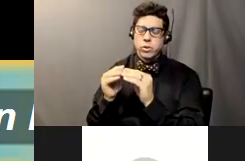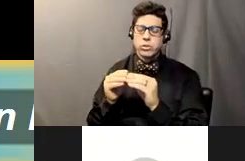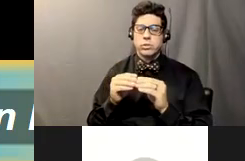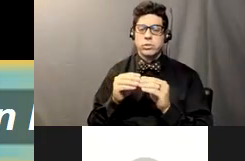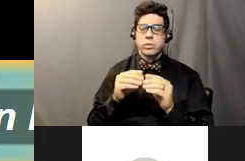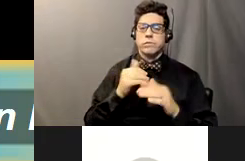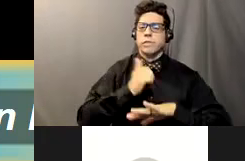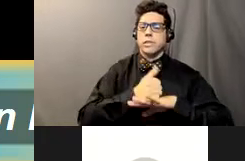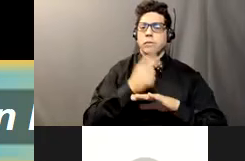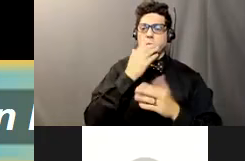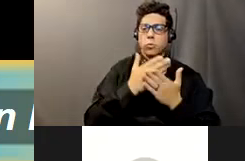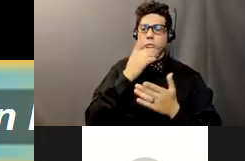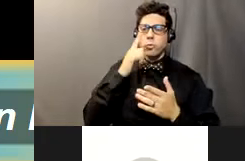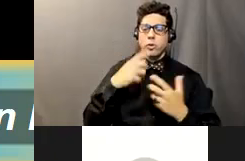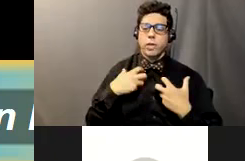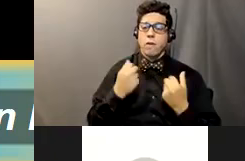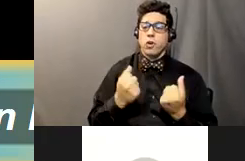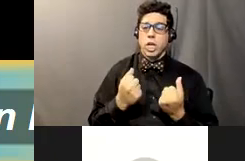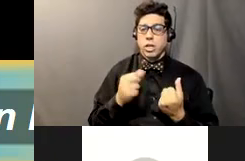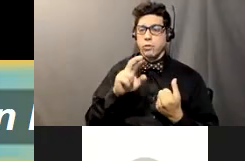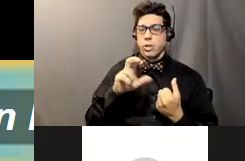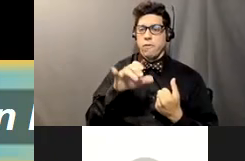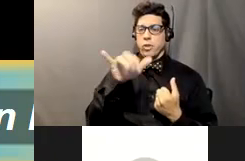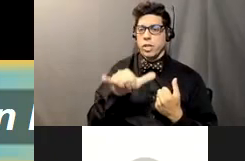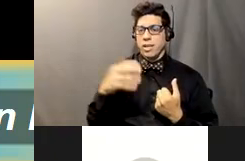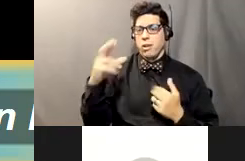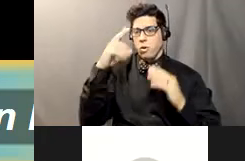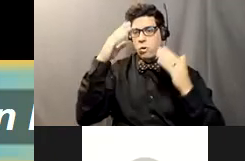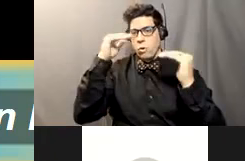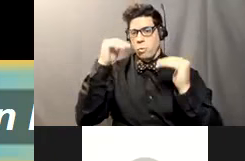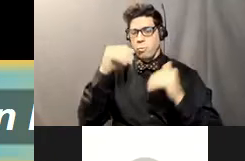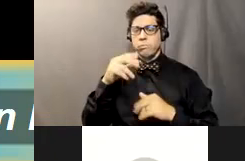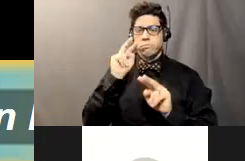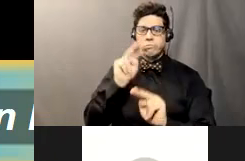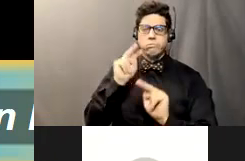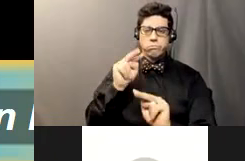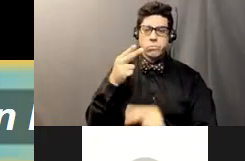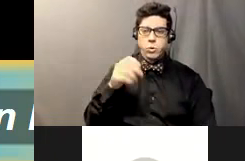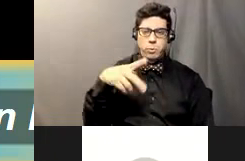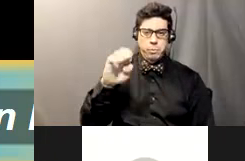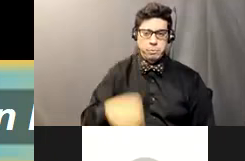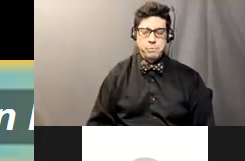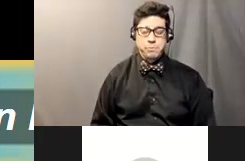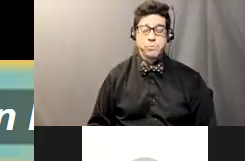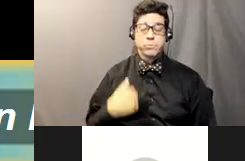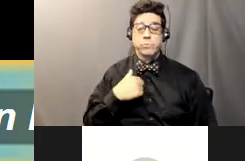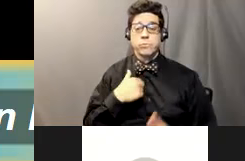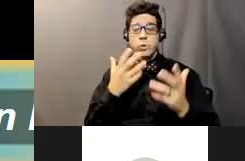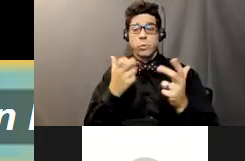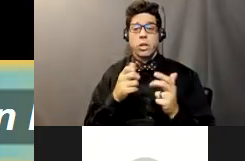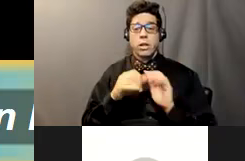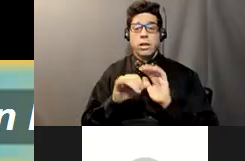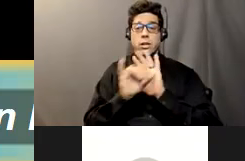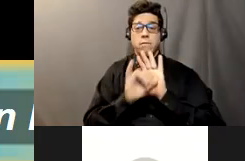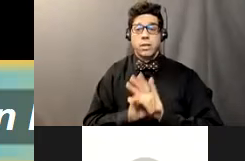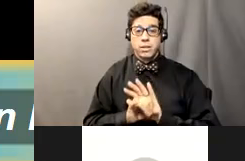hope. As far as the accomplishments, we were able to identify certain age groups to